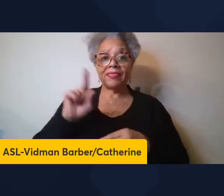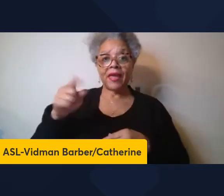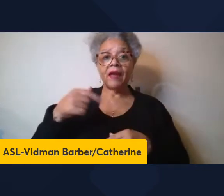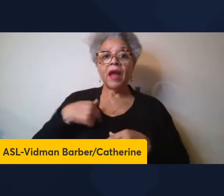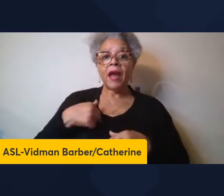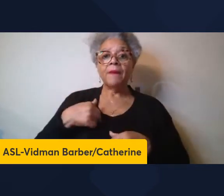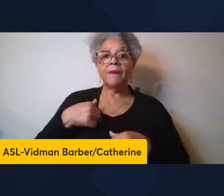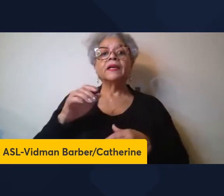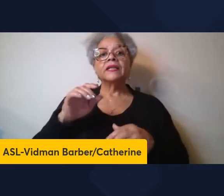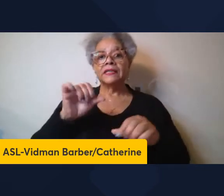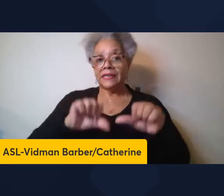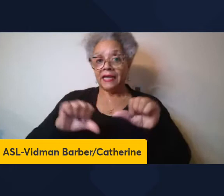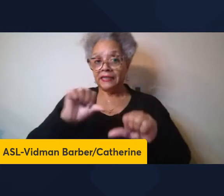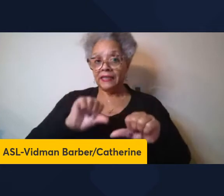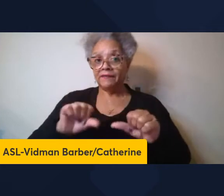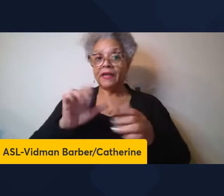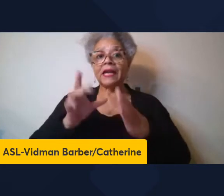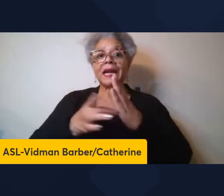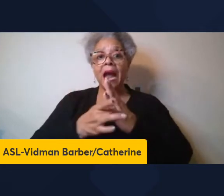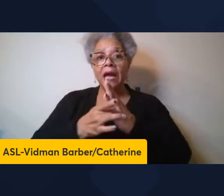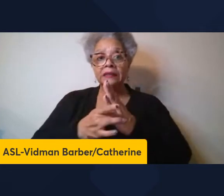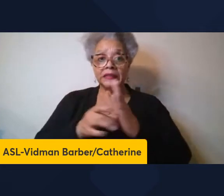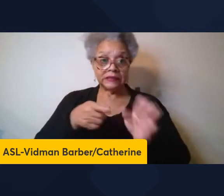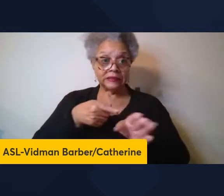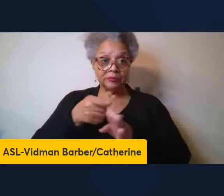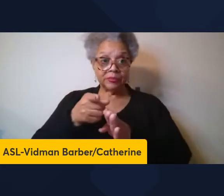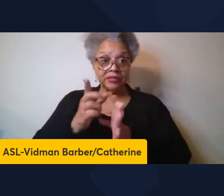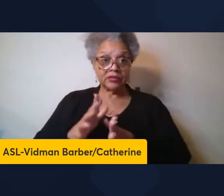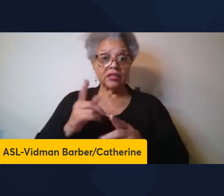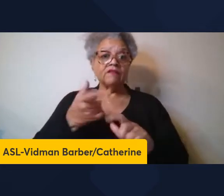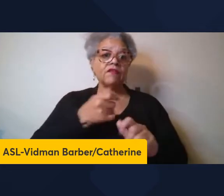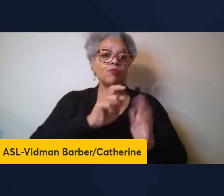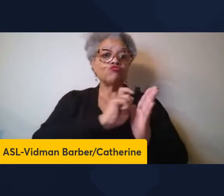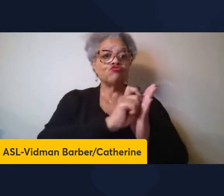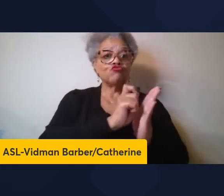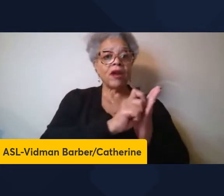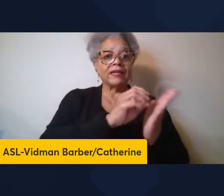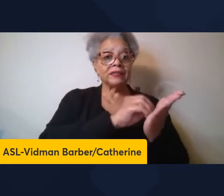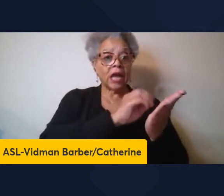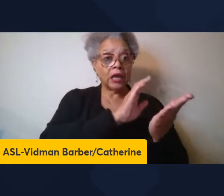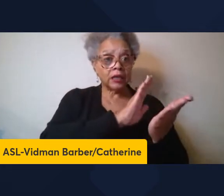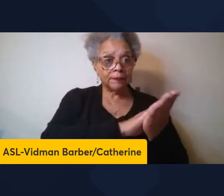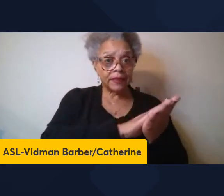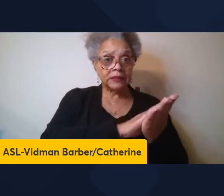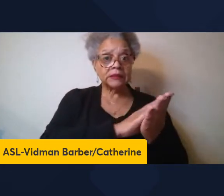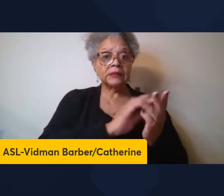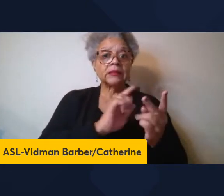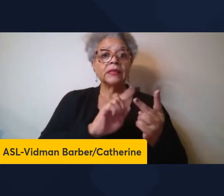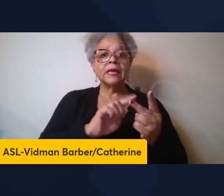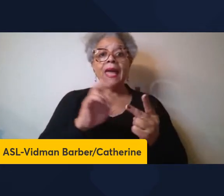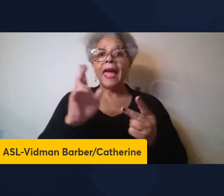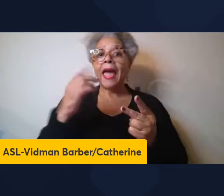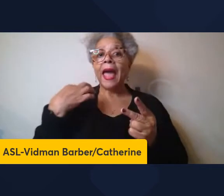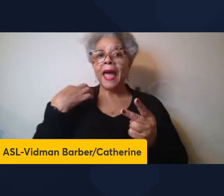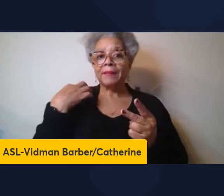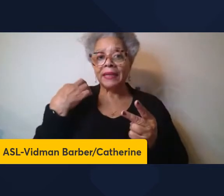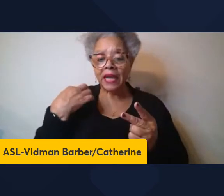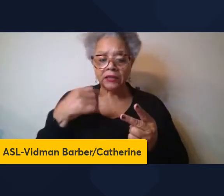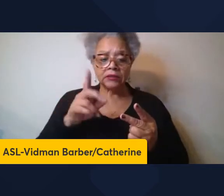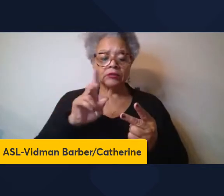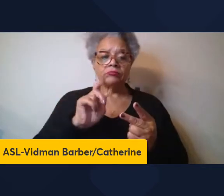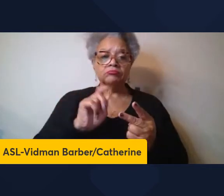content specialist. And I do everything from writing documents, writing things like application notes,